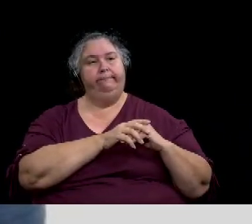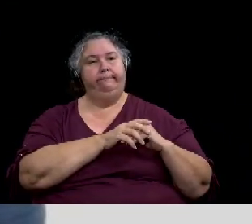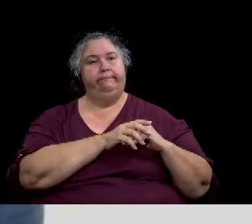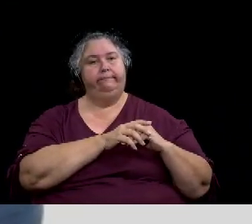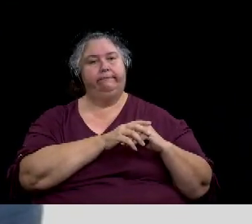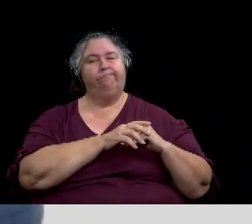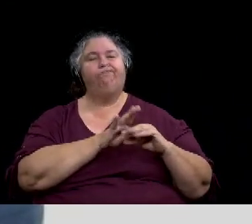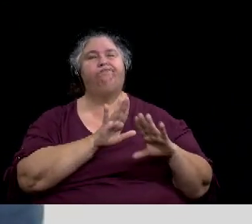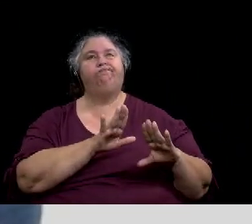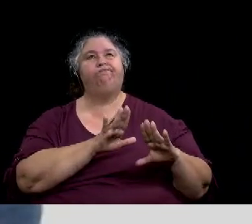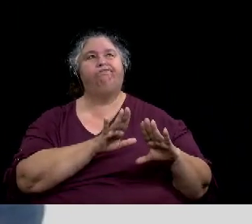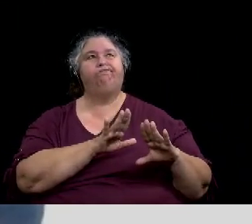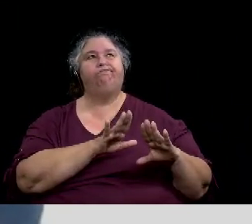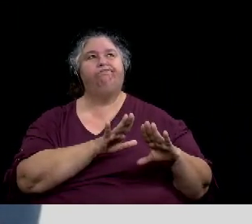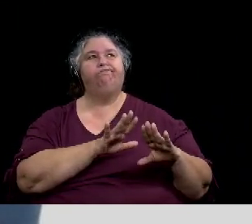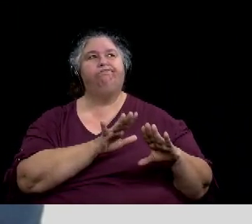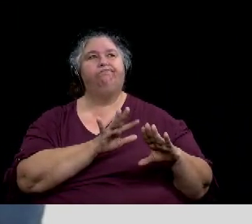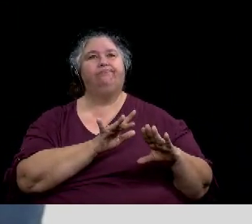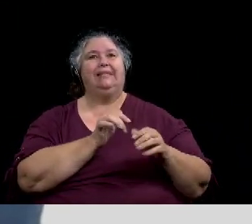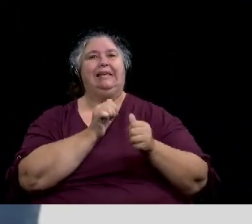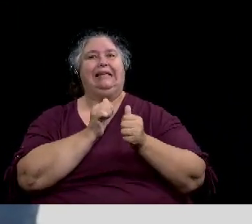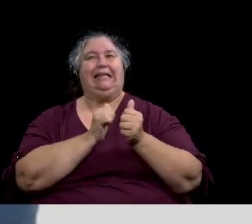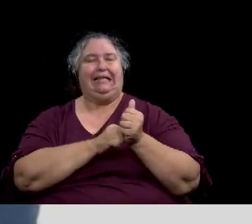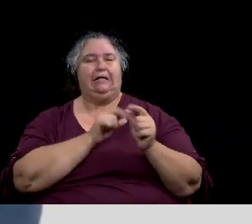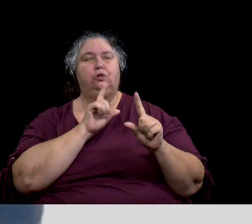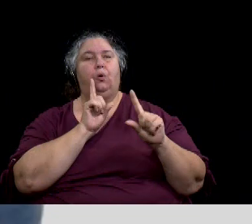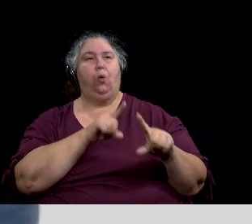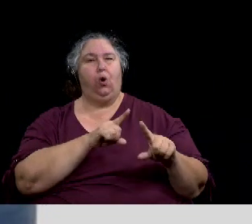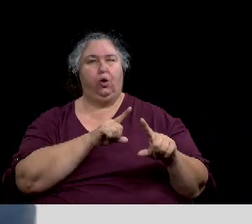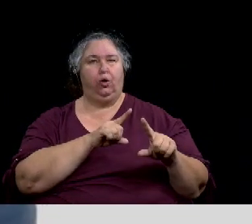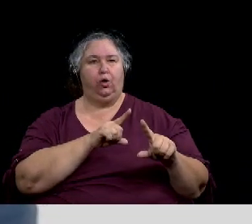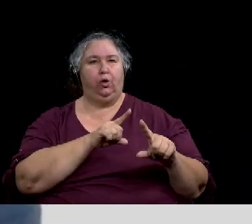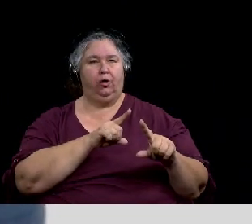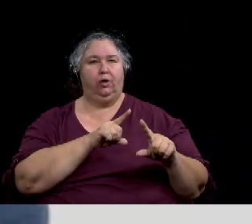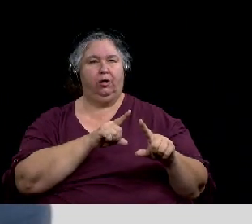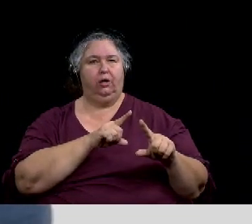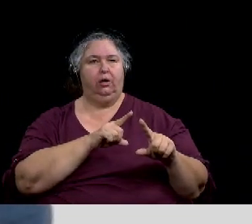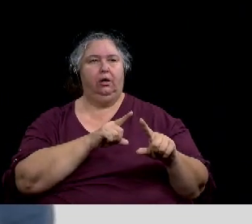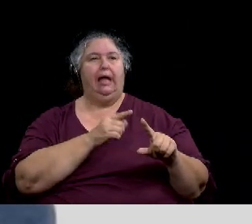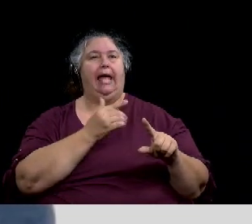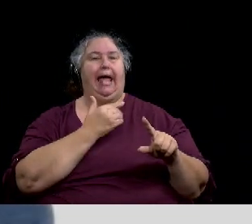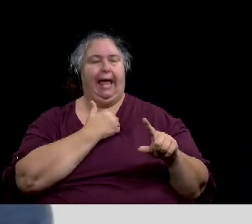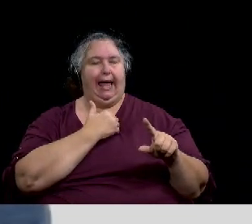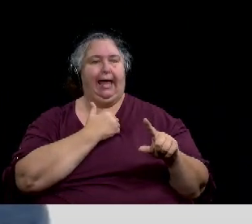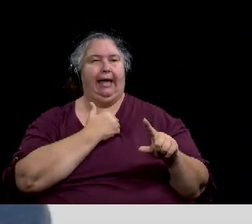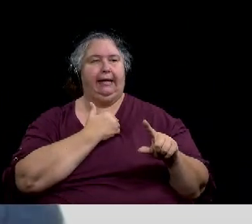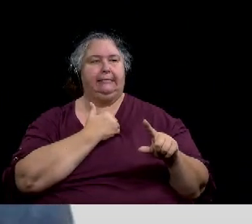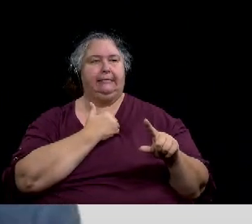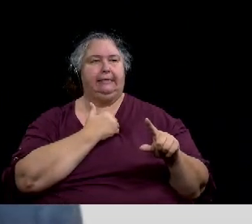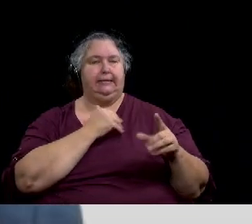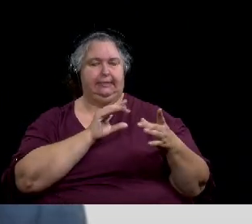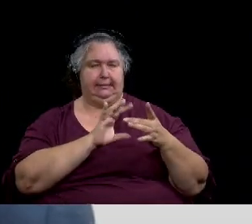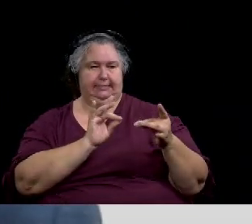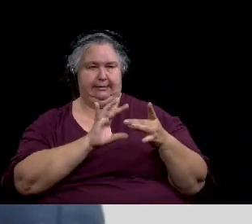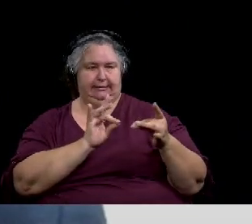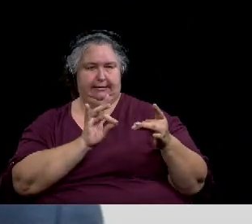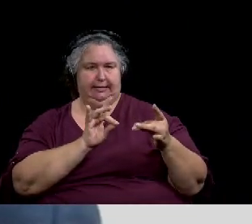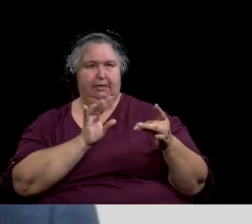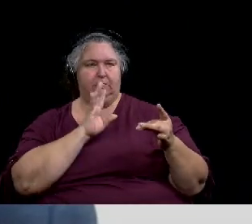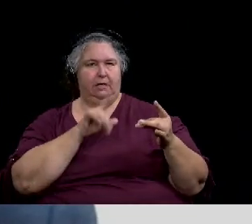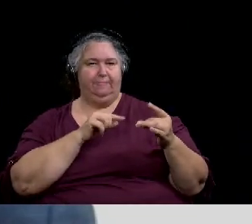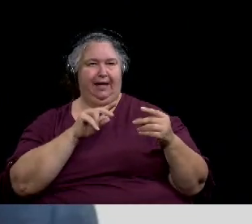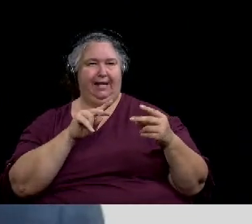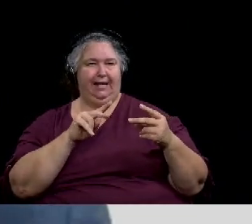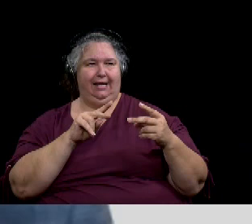of language that's been in each of the executive orders for several months now, which speaks to a secondary